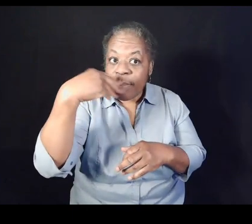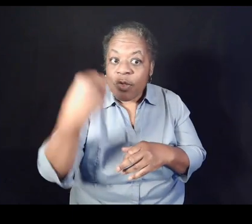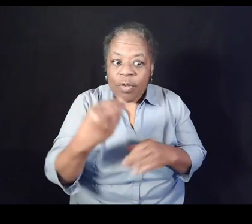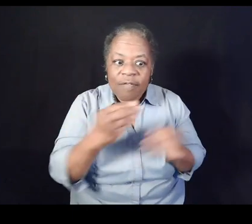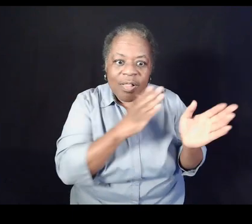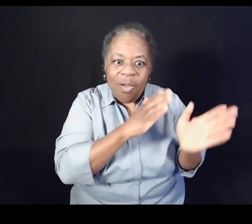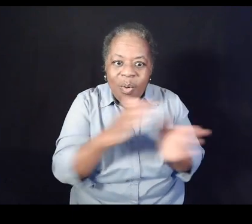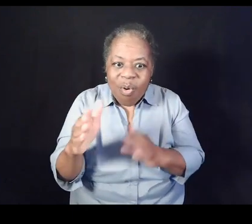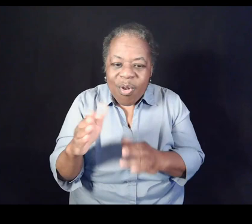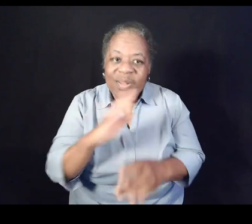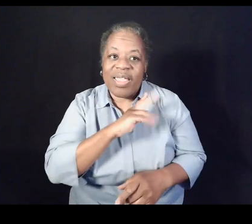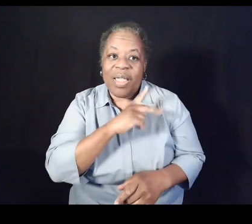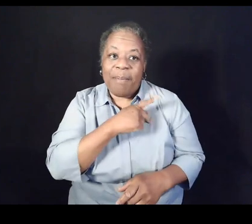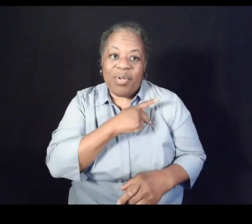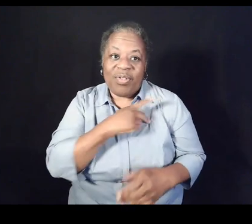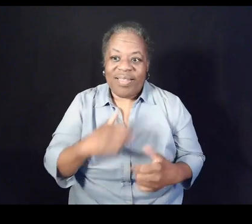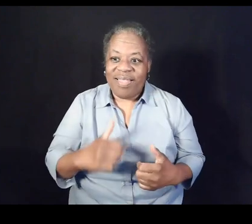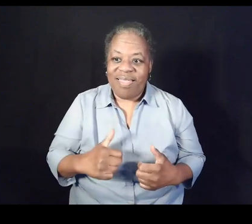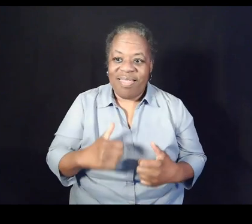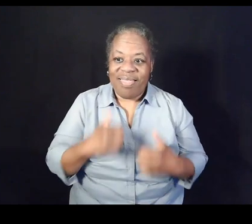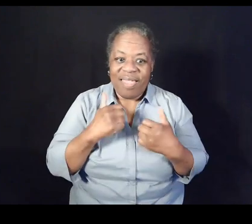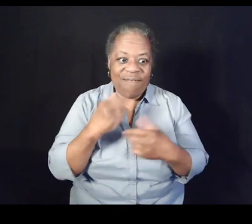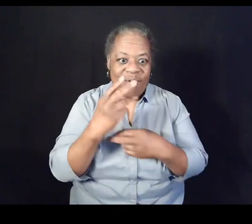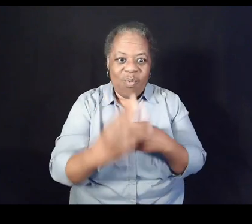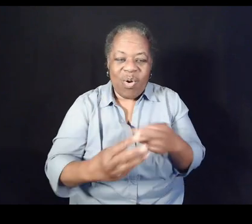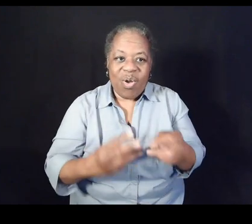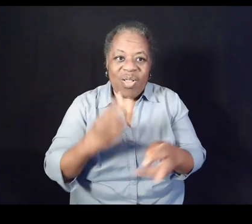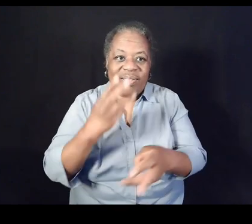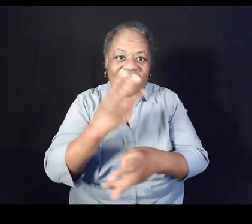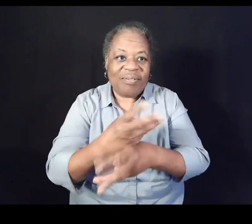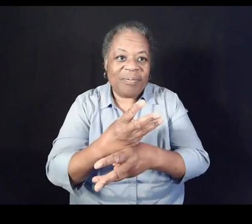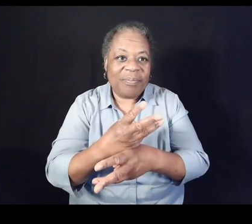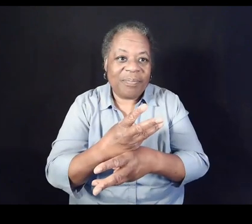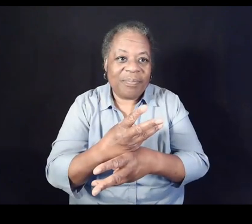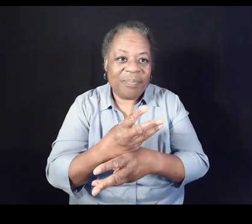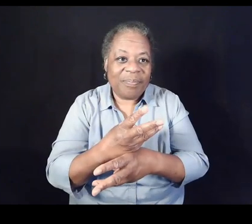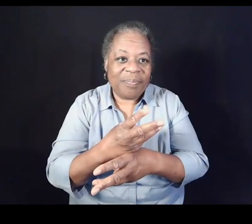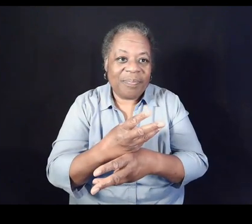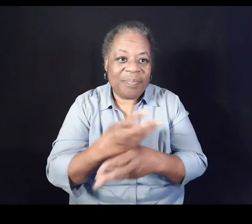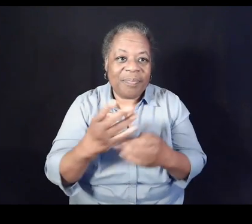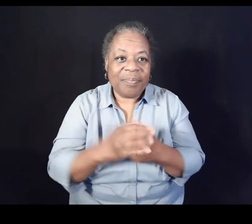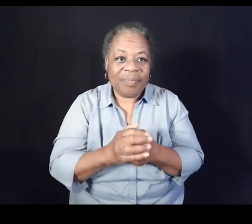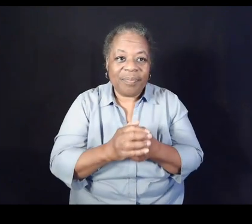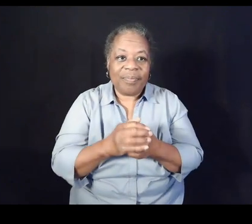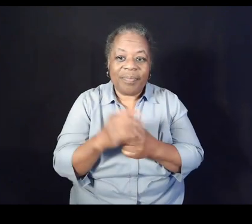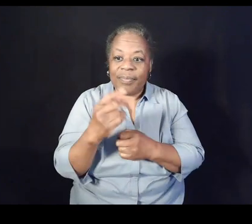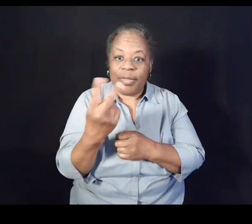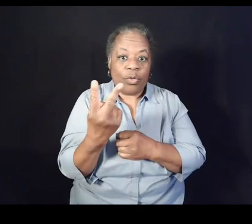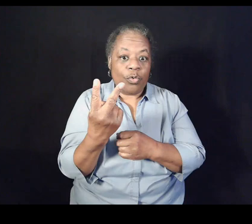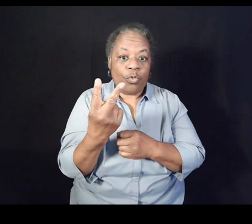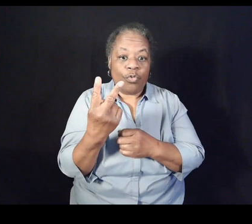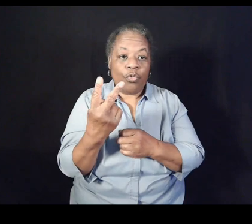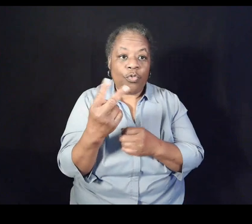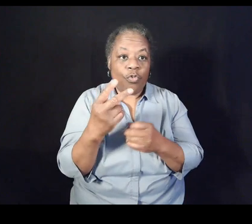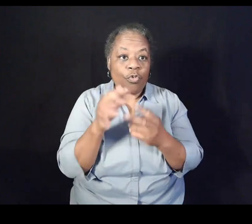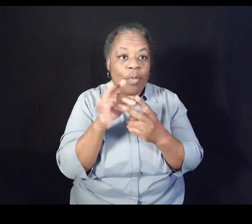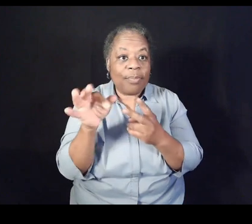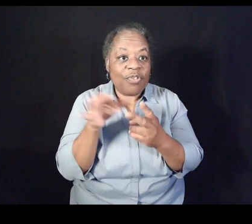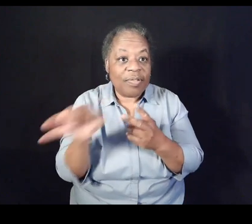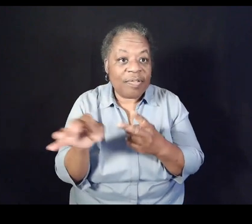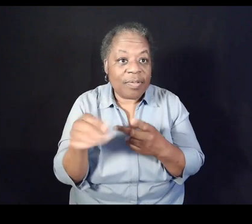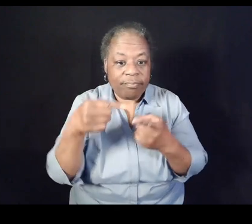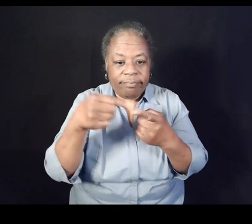personal, life-sustaining world? Now, we really only have two options. Either it